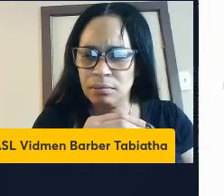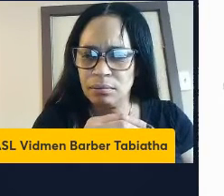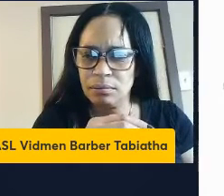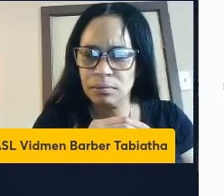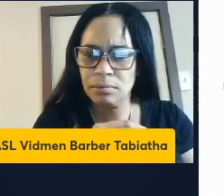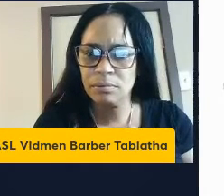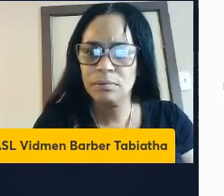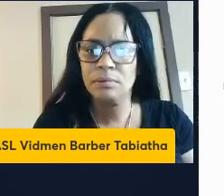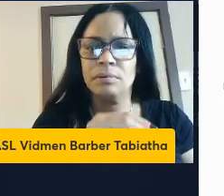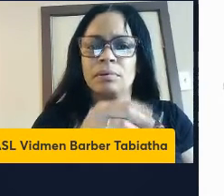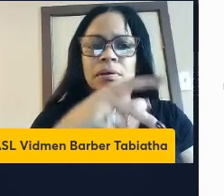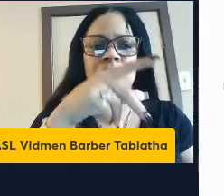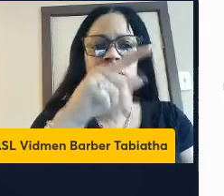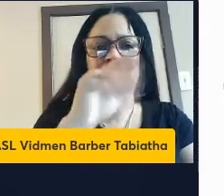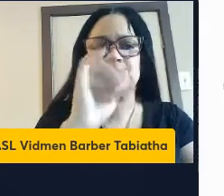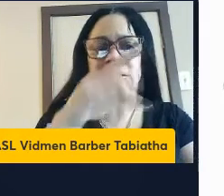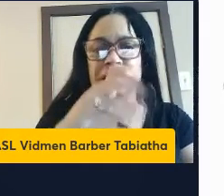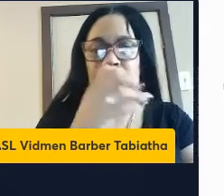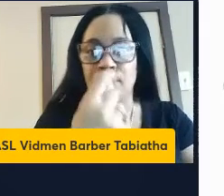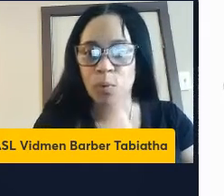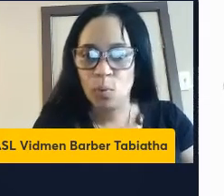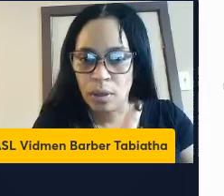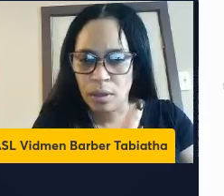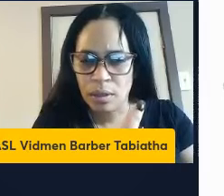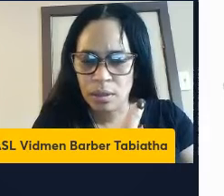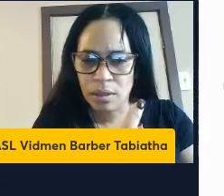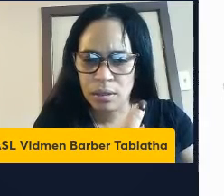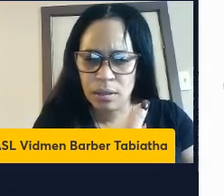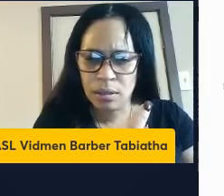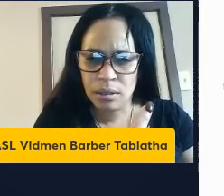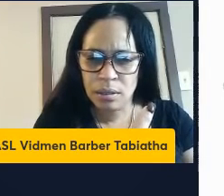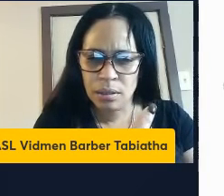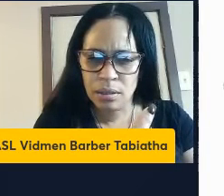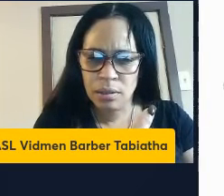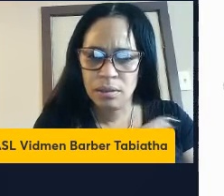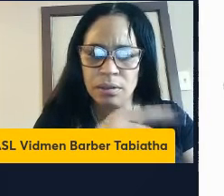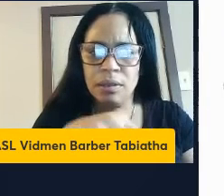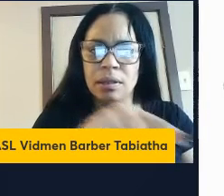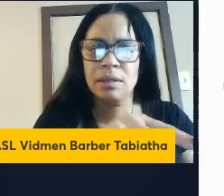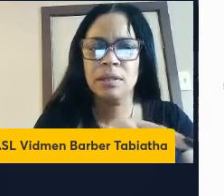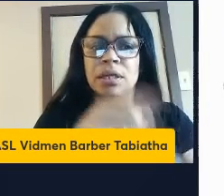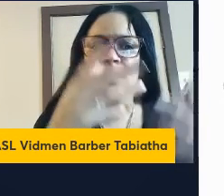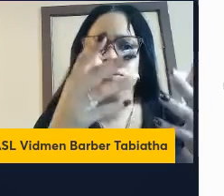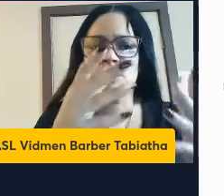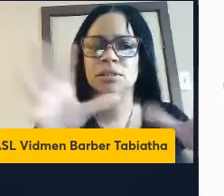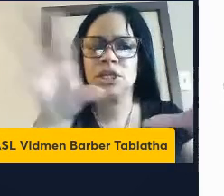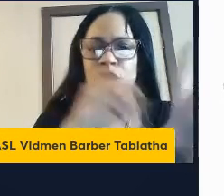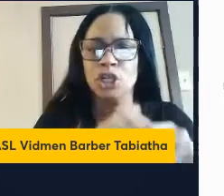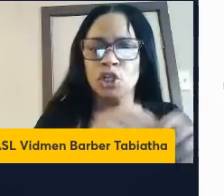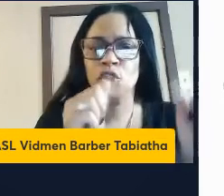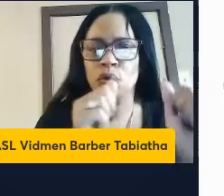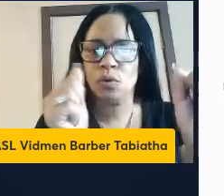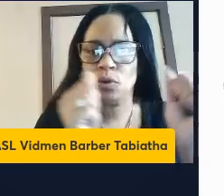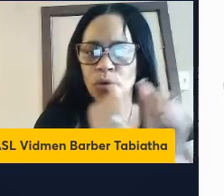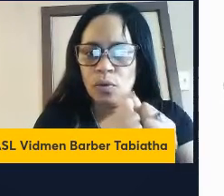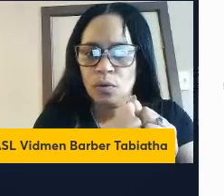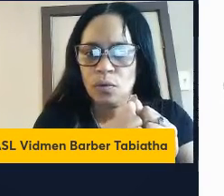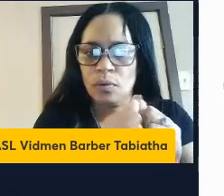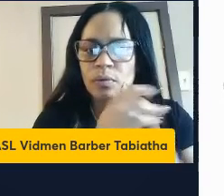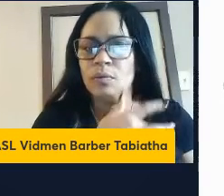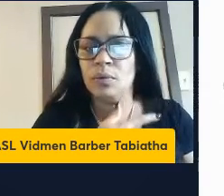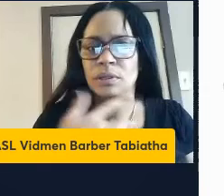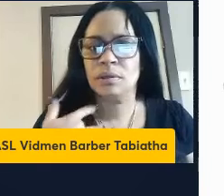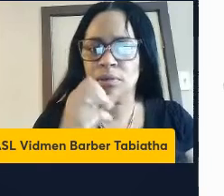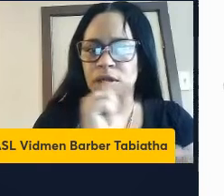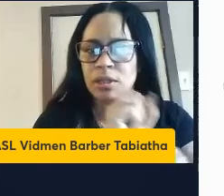type 1 interferon signaling, as well as cytokine-mediated signaling. So this gives clues to the various proteins that are involved